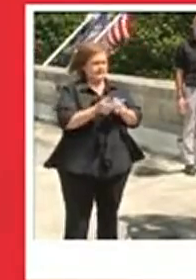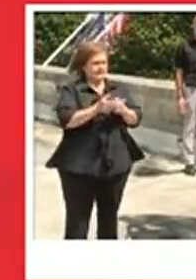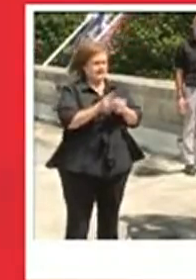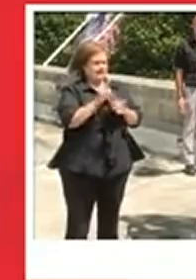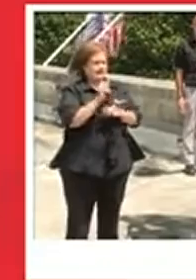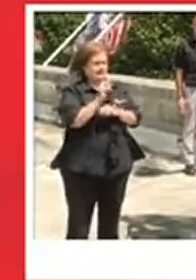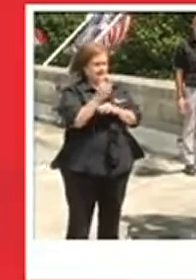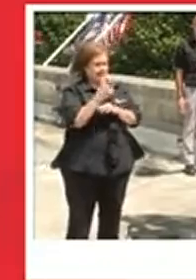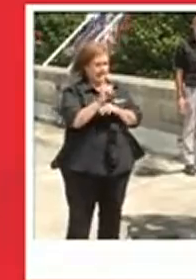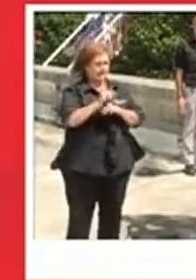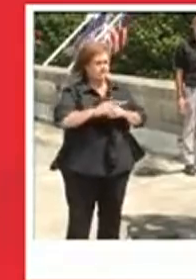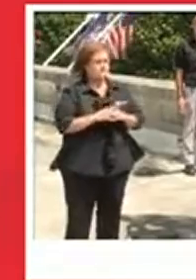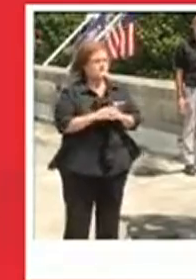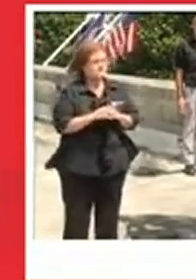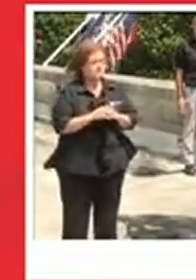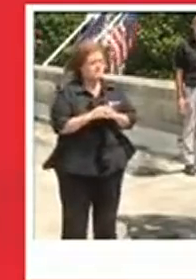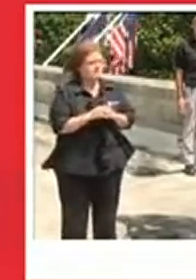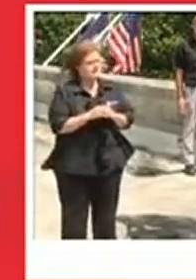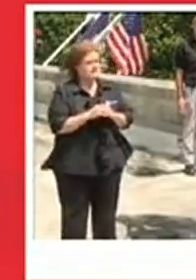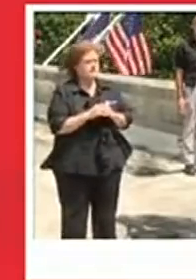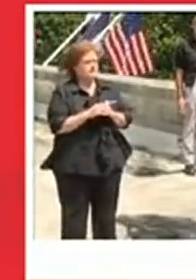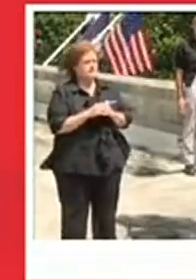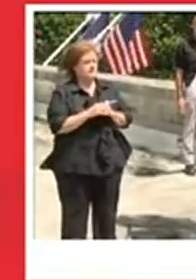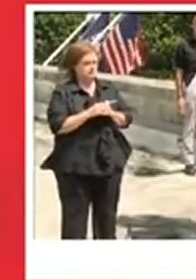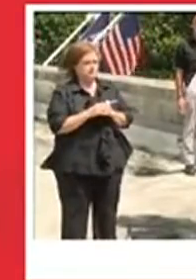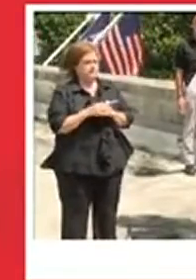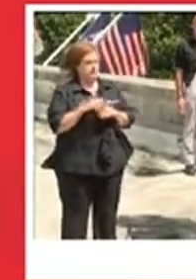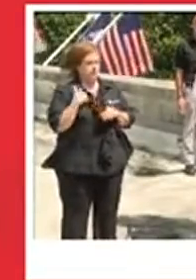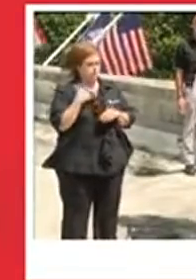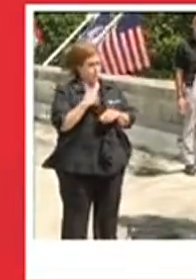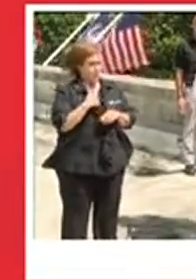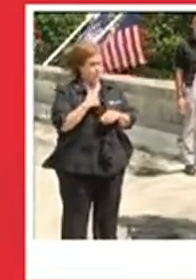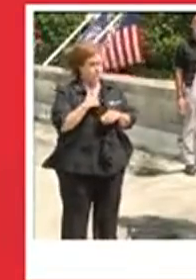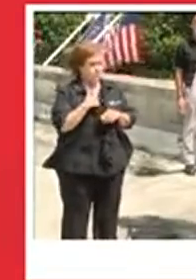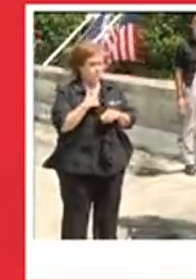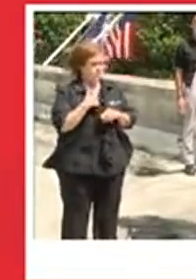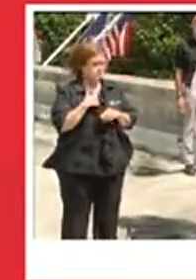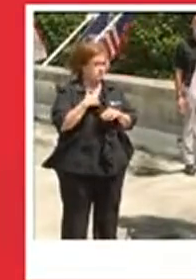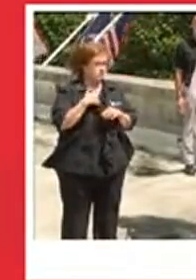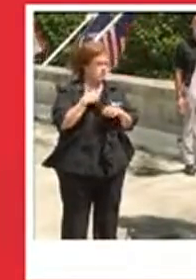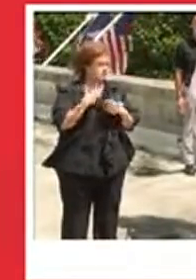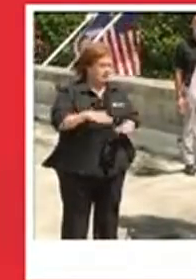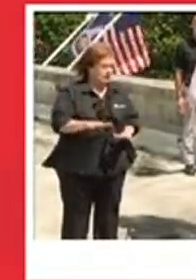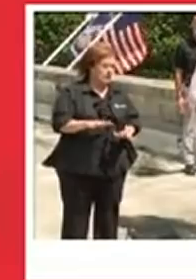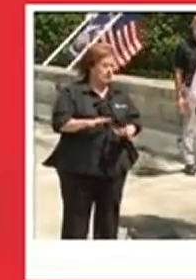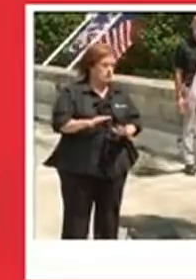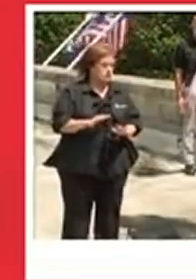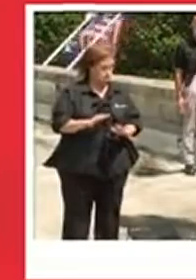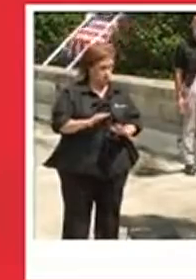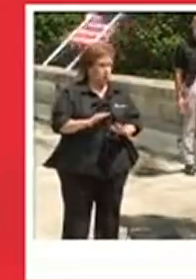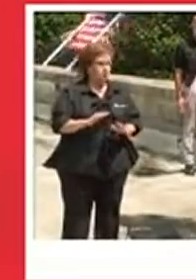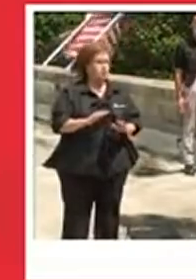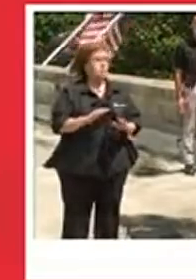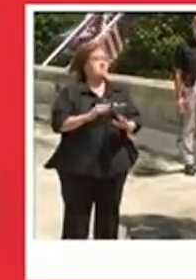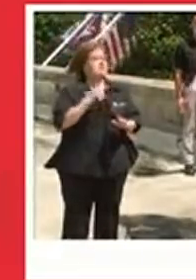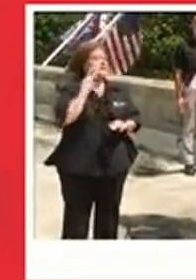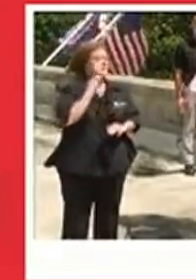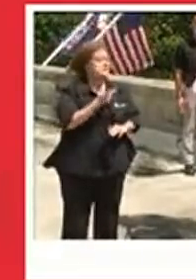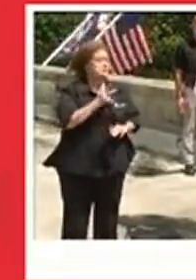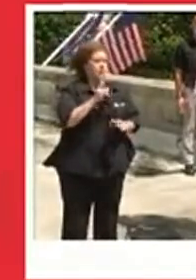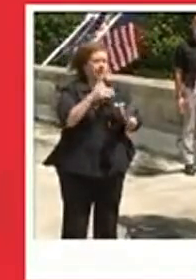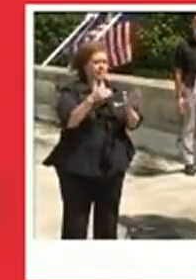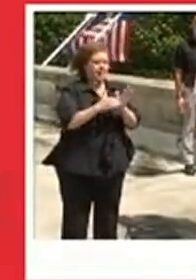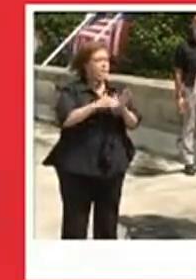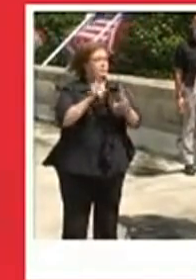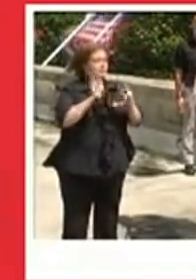888-777. Over the past couple of days, we've gathered about additional 3,000 residents that have taken advantage, and that is growing. Colin